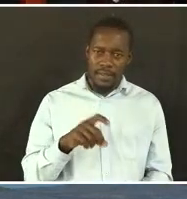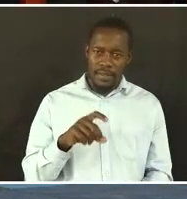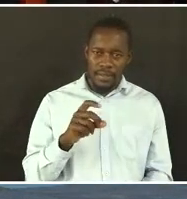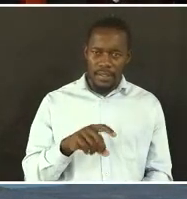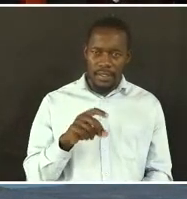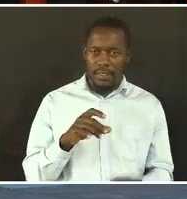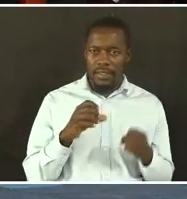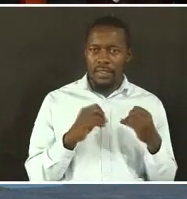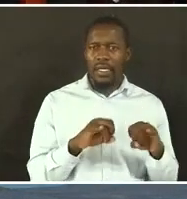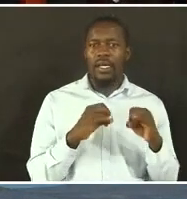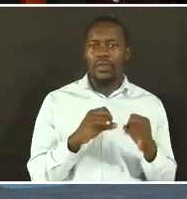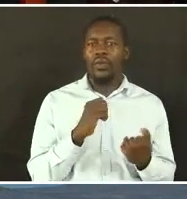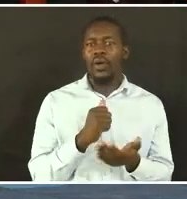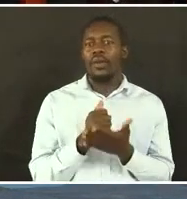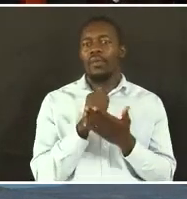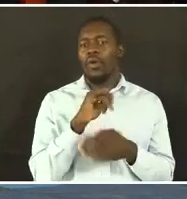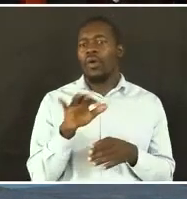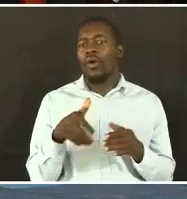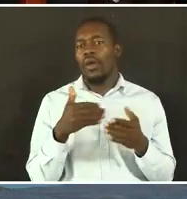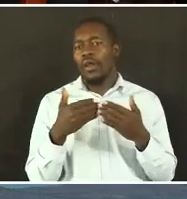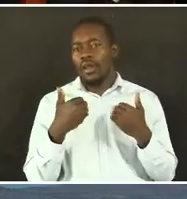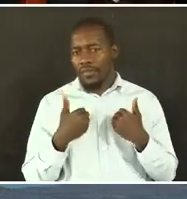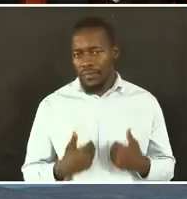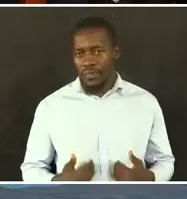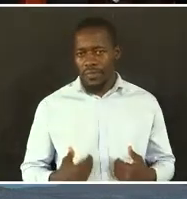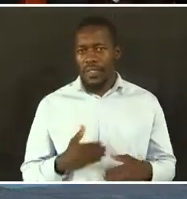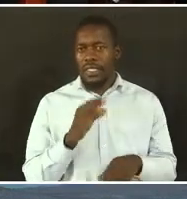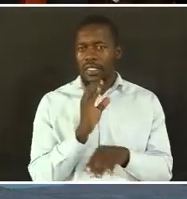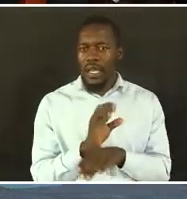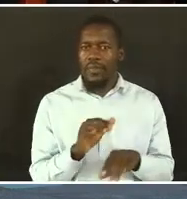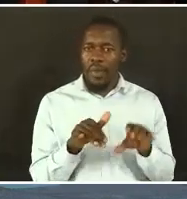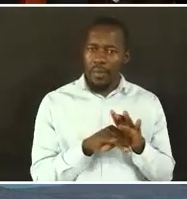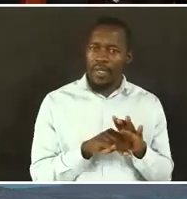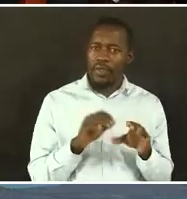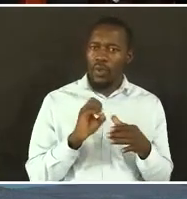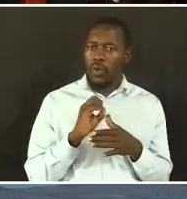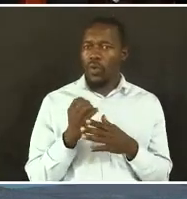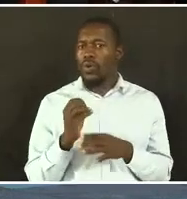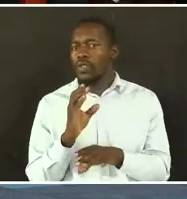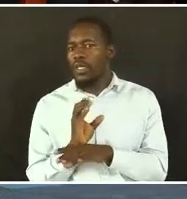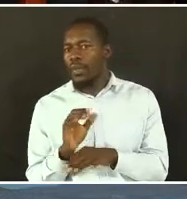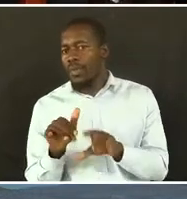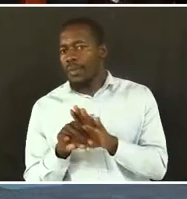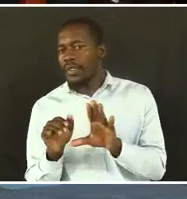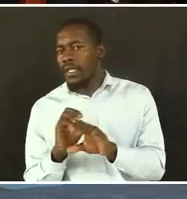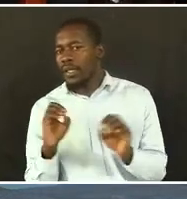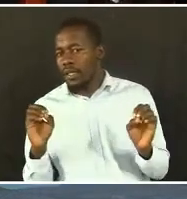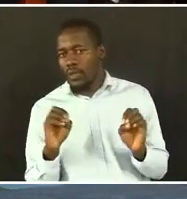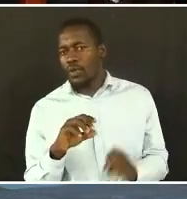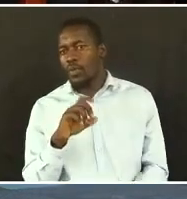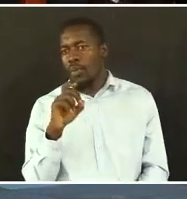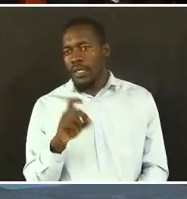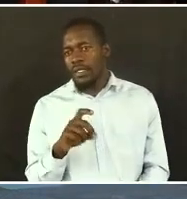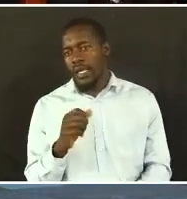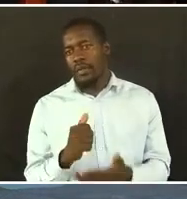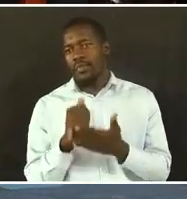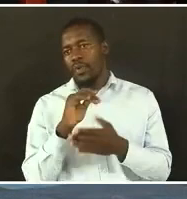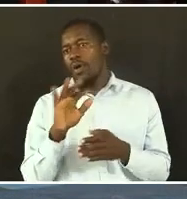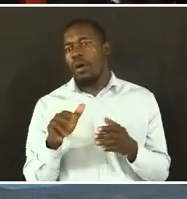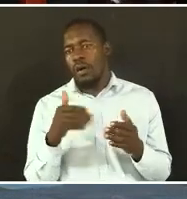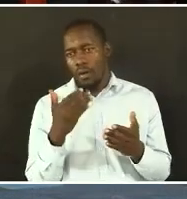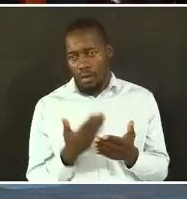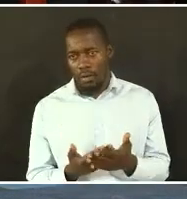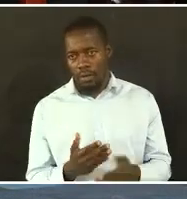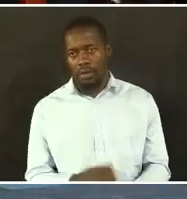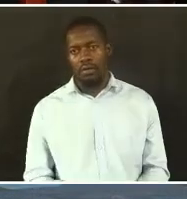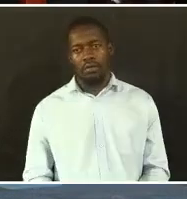believe. They are not Adventists. And this ministry is for all. So there are those who do not